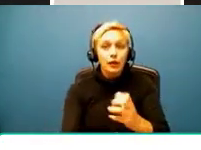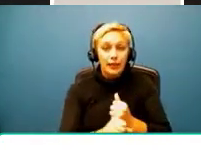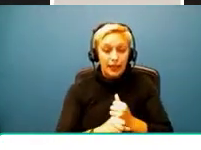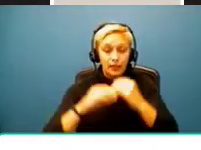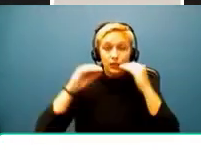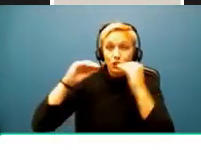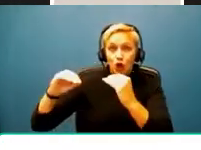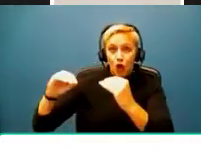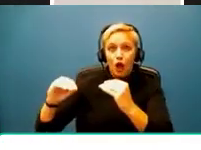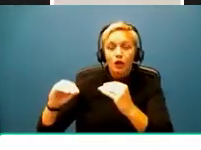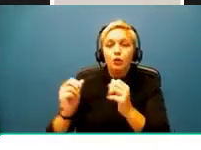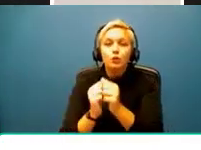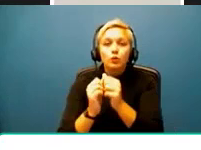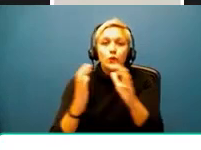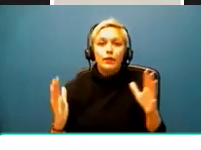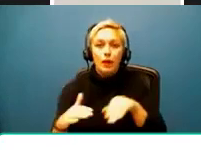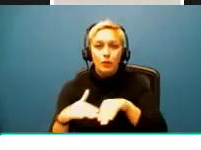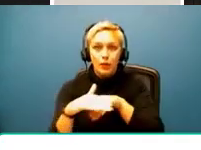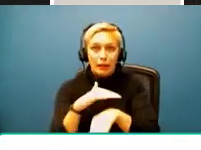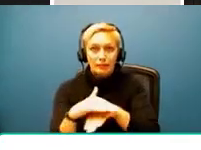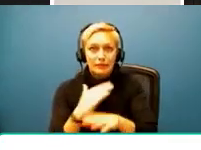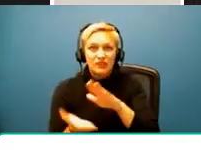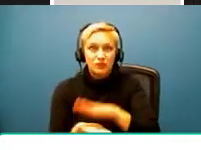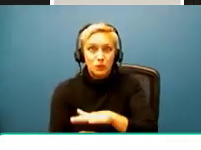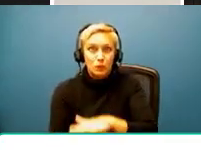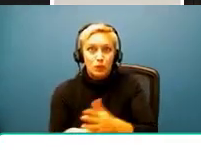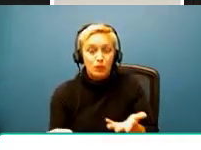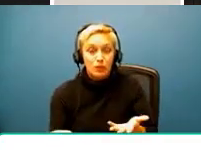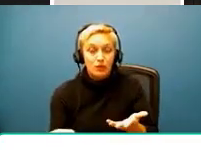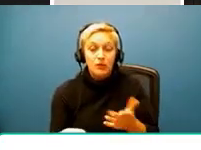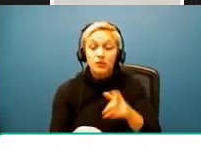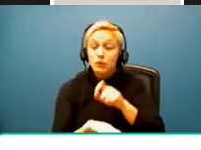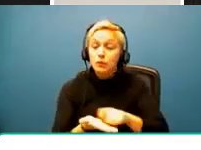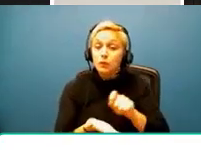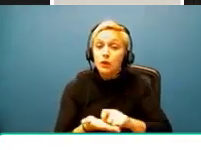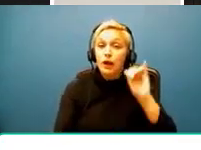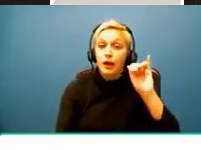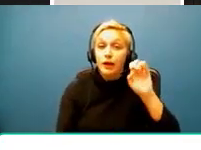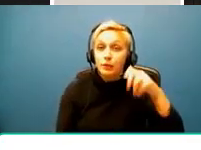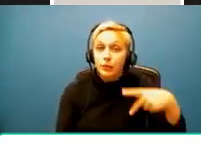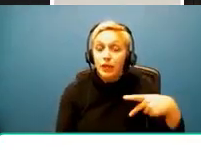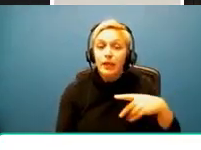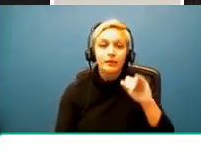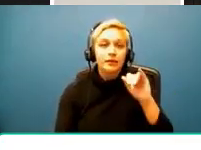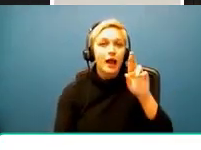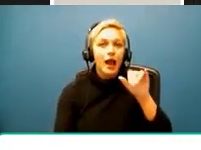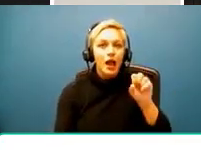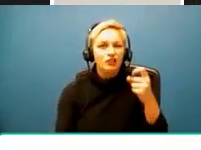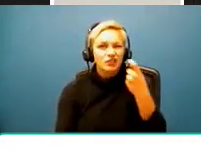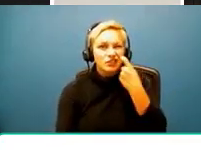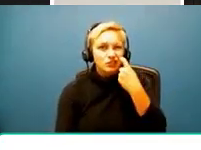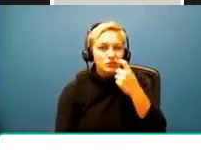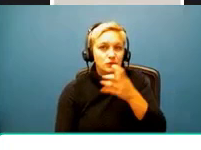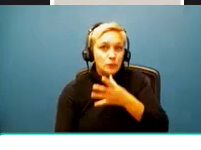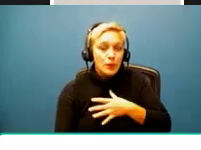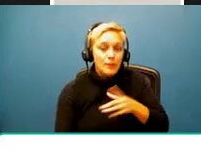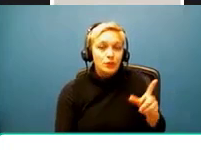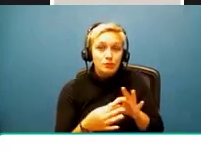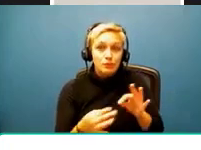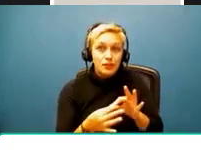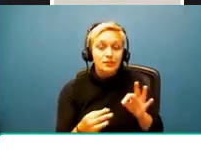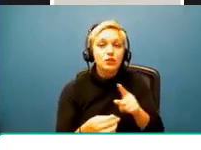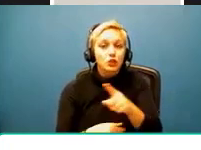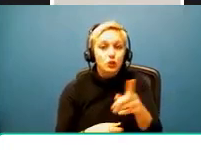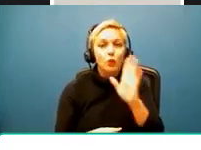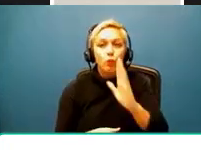looking at and writing IEPs, and Iris had mentioned, that you're going to have contingency plans, and